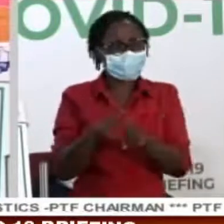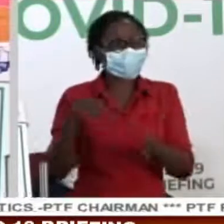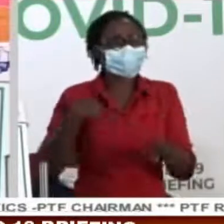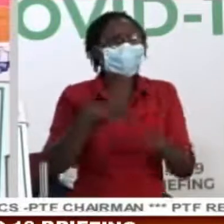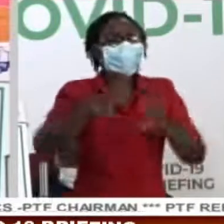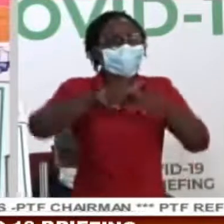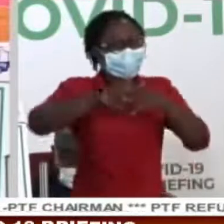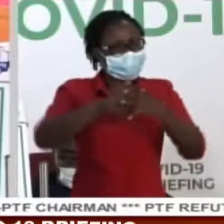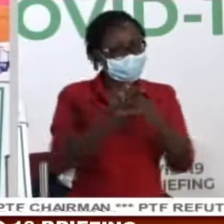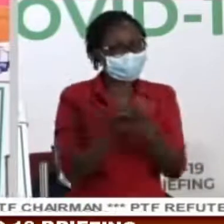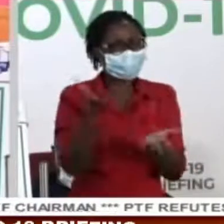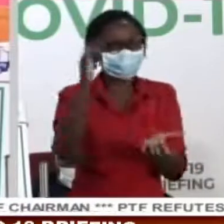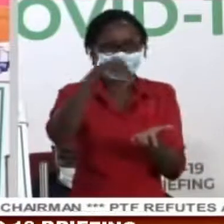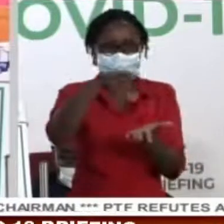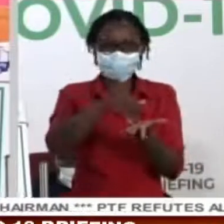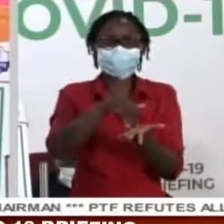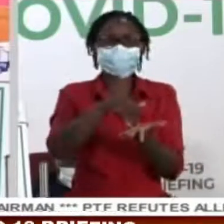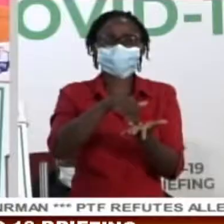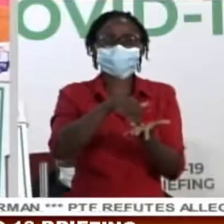reopen.